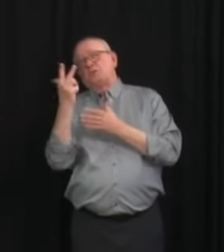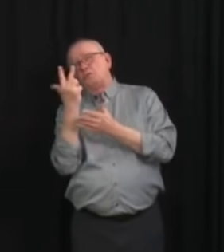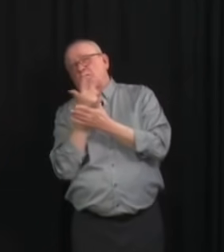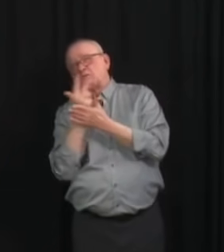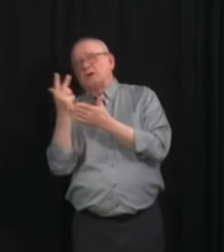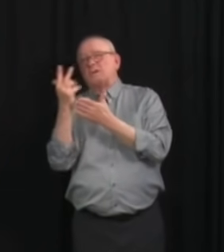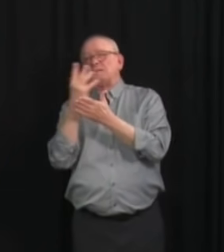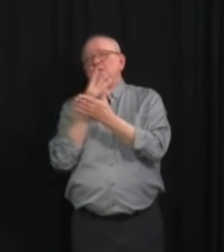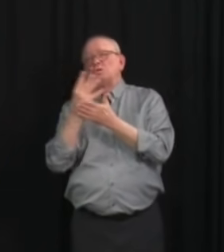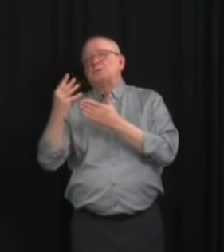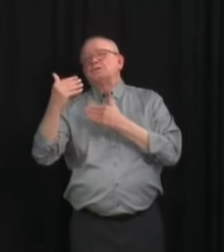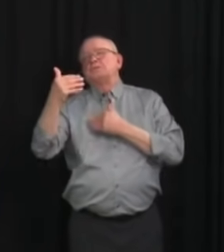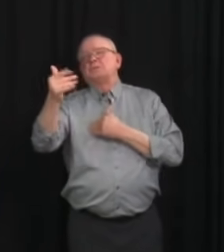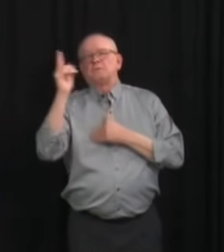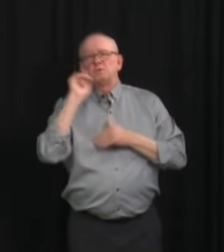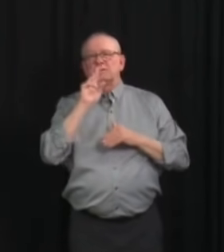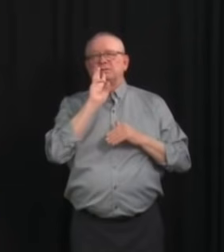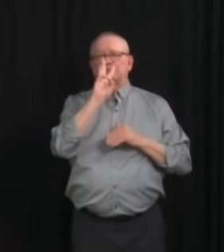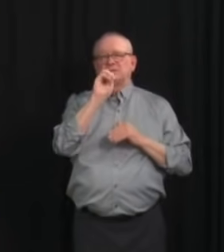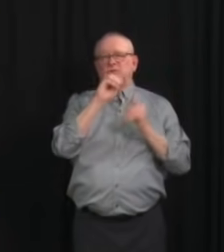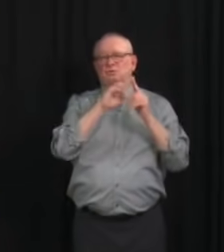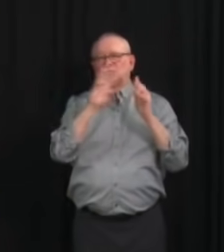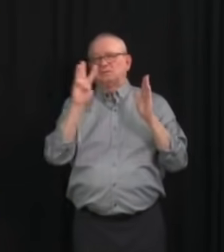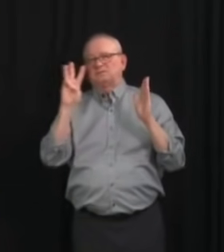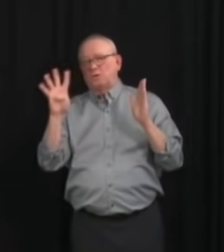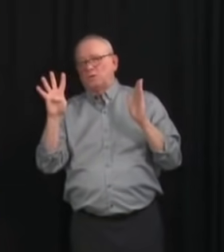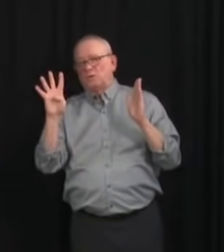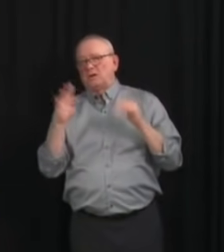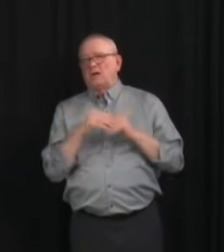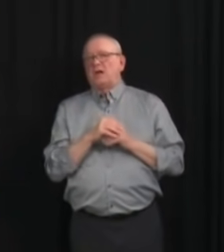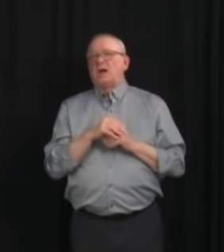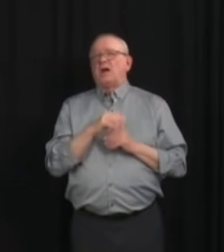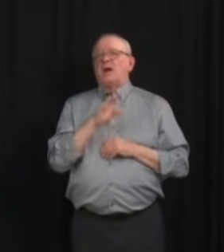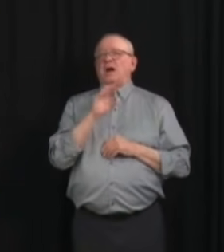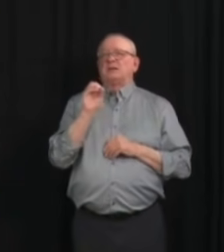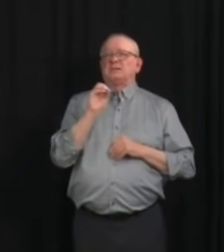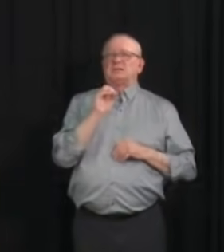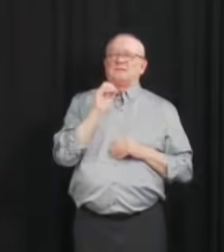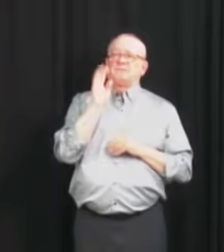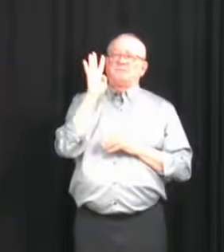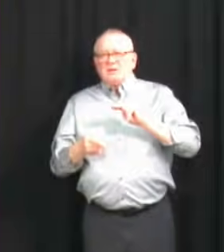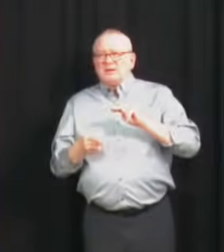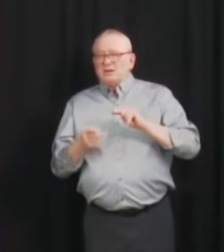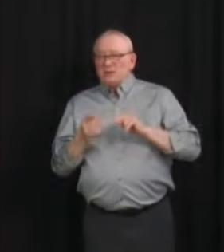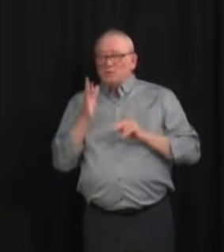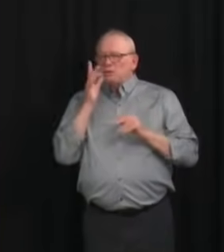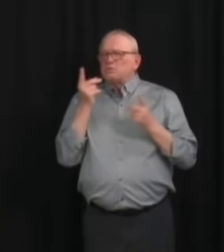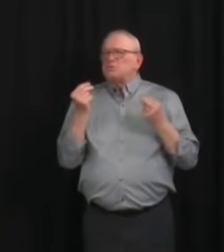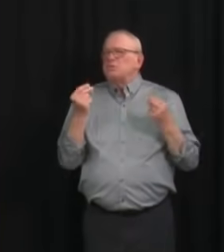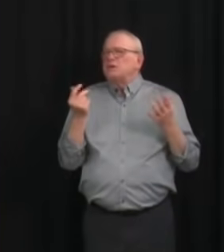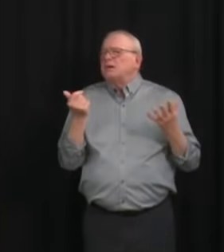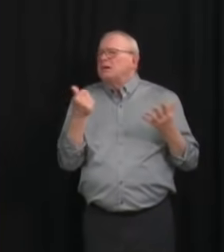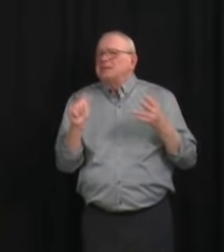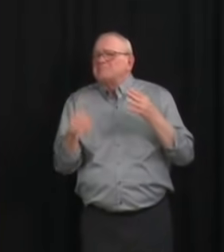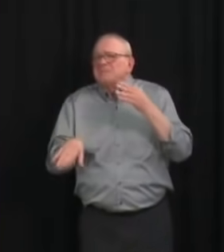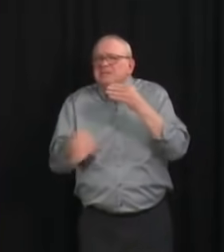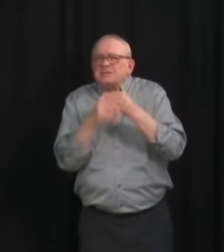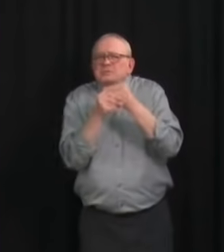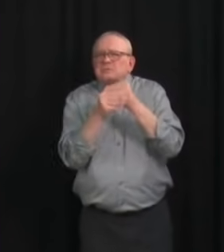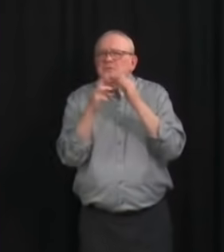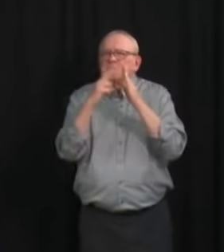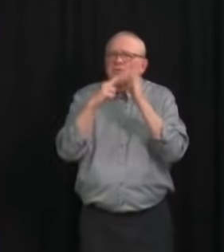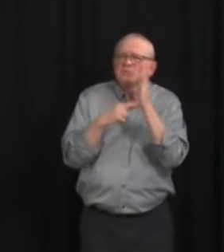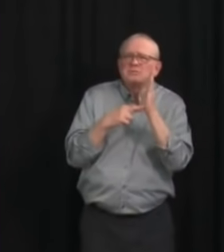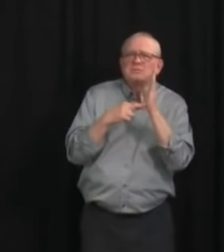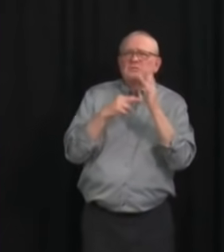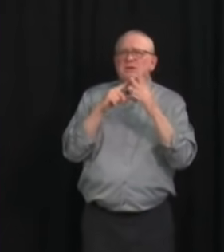64, and approximately 4 to 6 weeks from now for those aged 40 to 49. We're going to monitor the numbers very closely